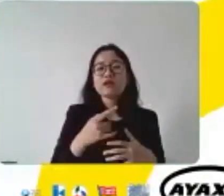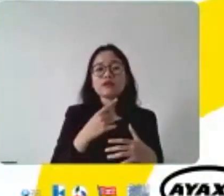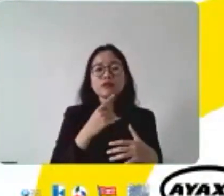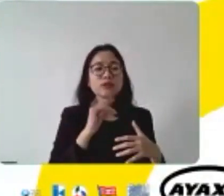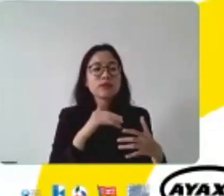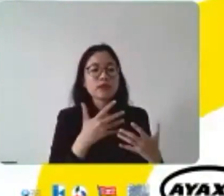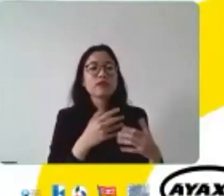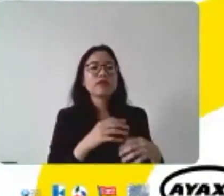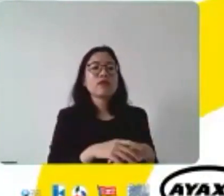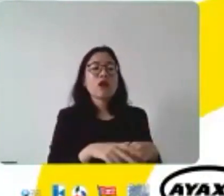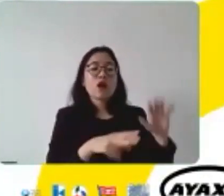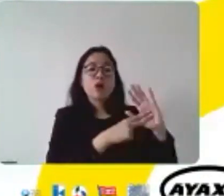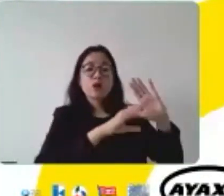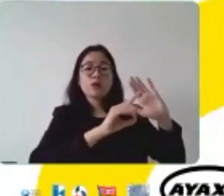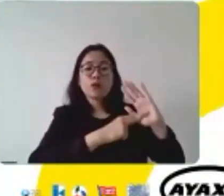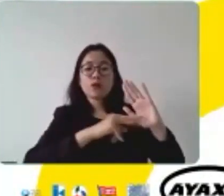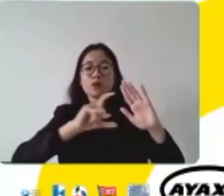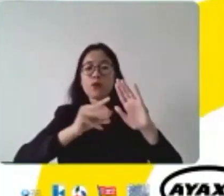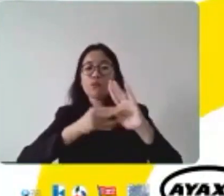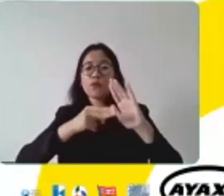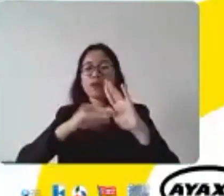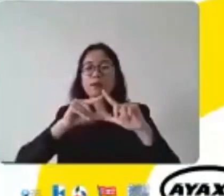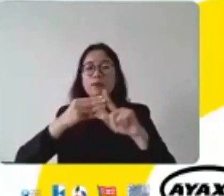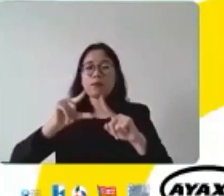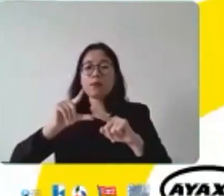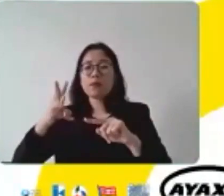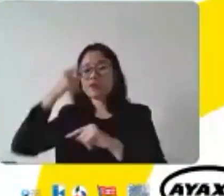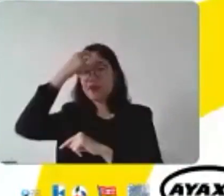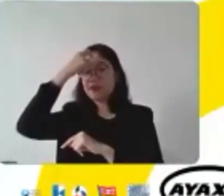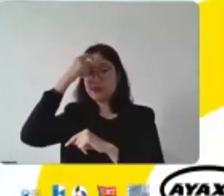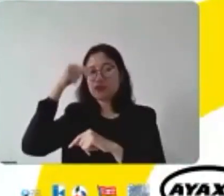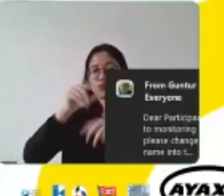pollution. Next slide, please.